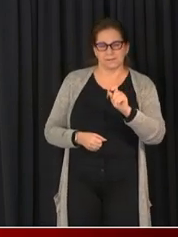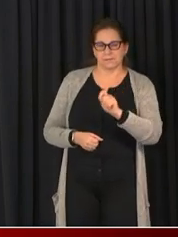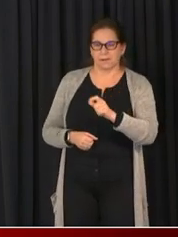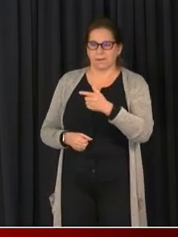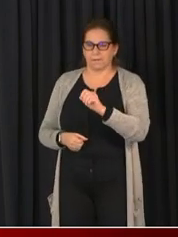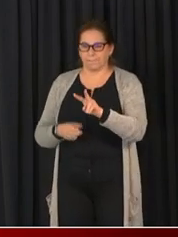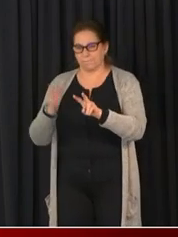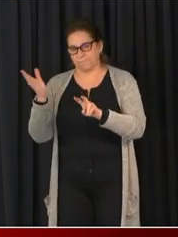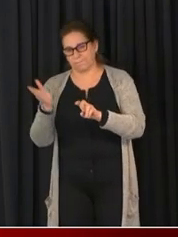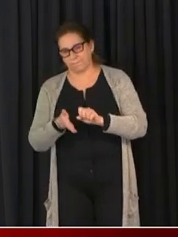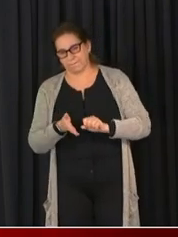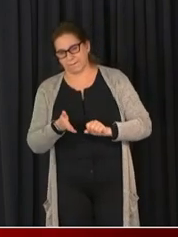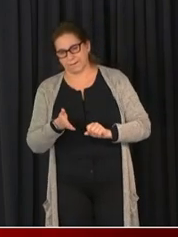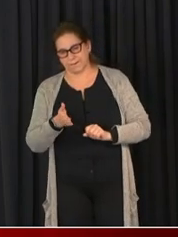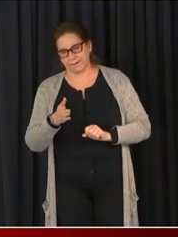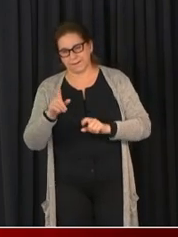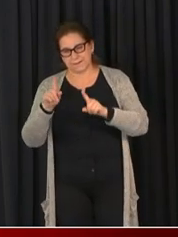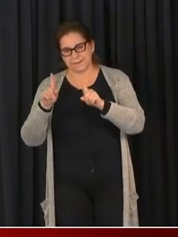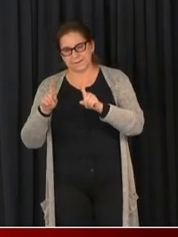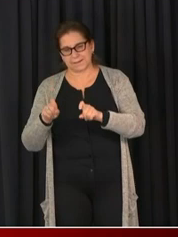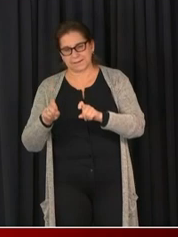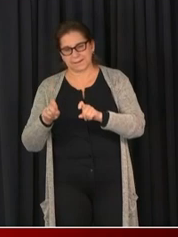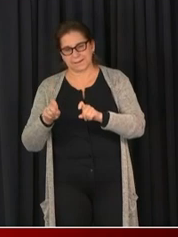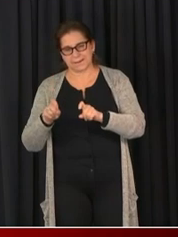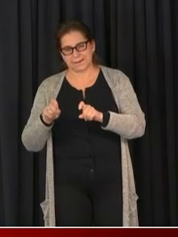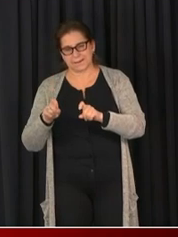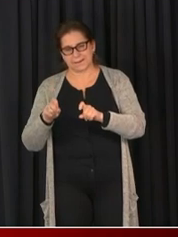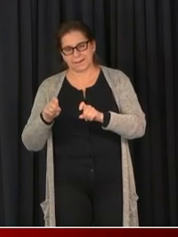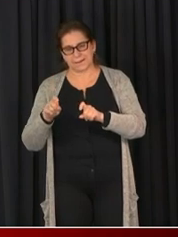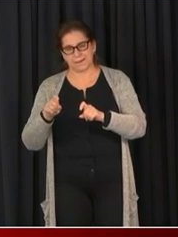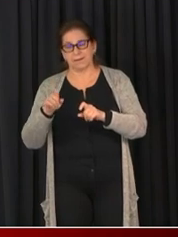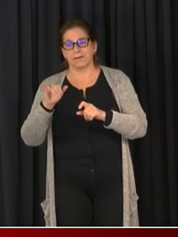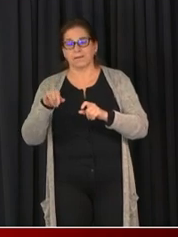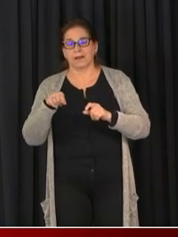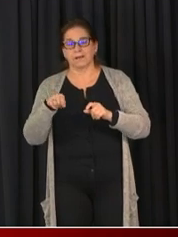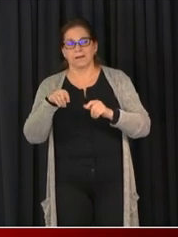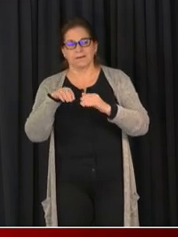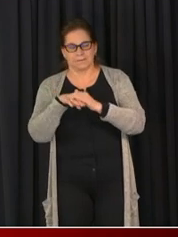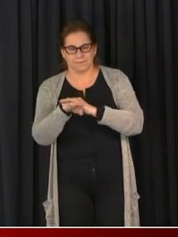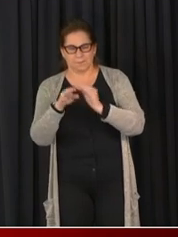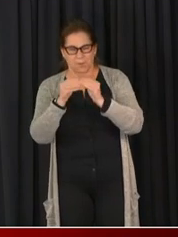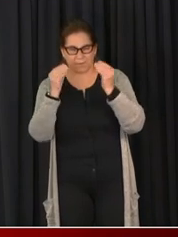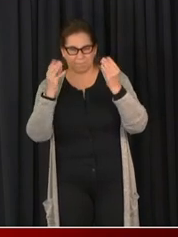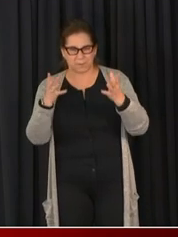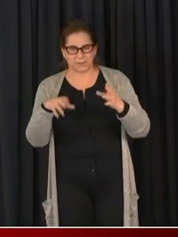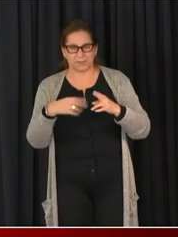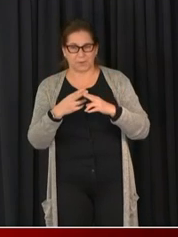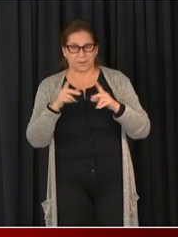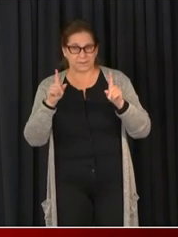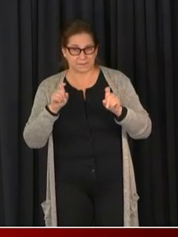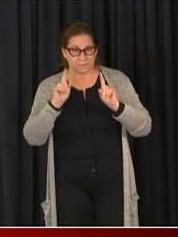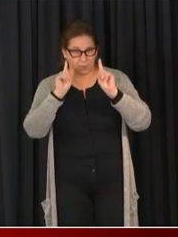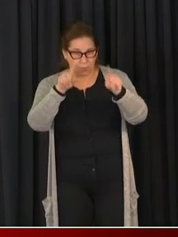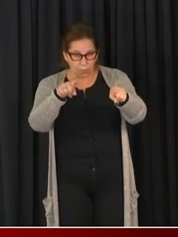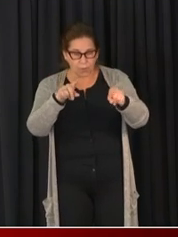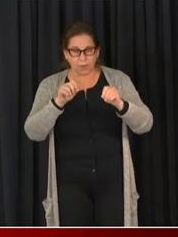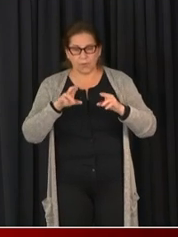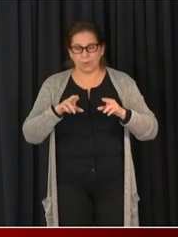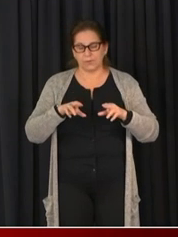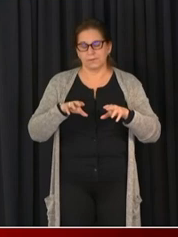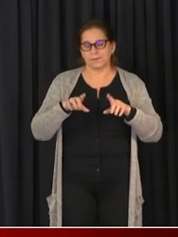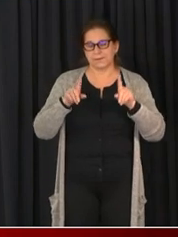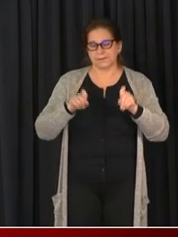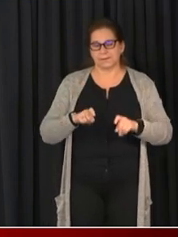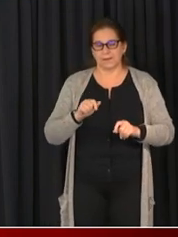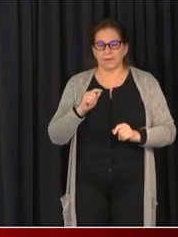coronavirus.dc.gov/testing for more information about how to do that. More on health insurance. We